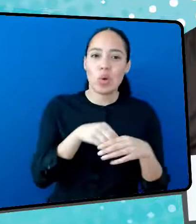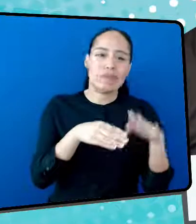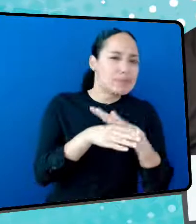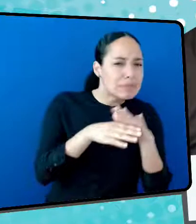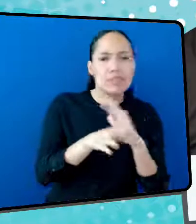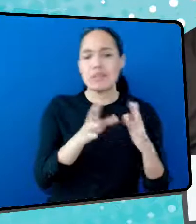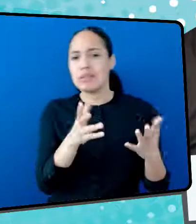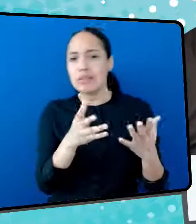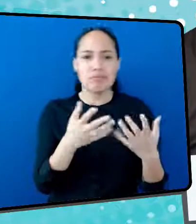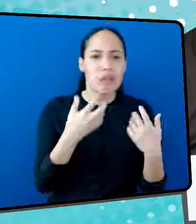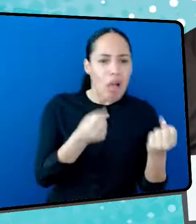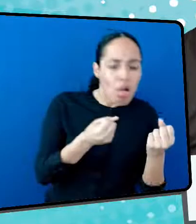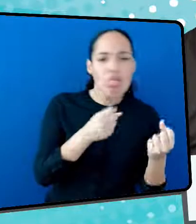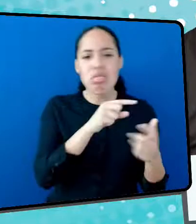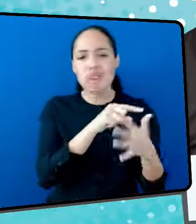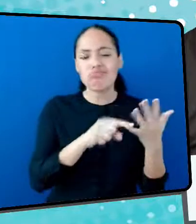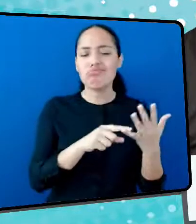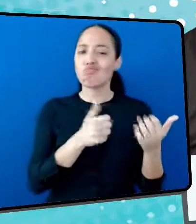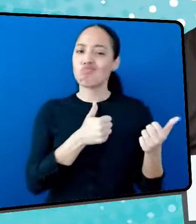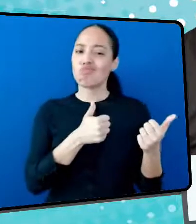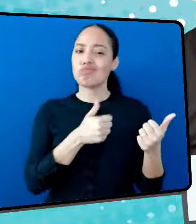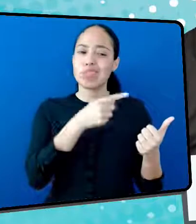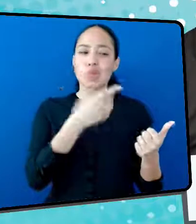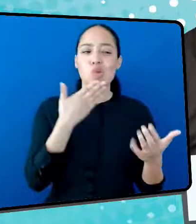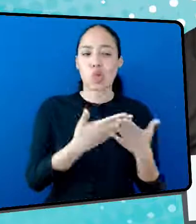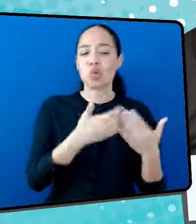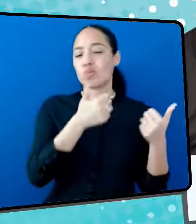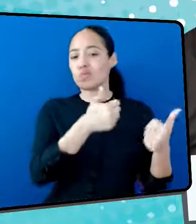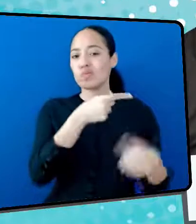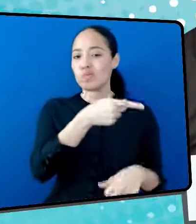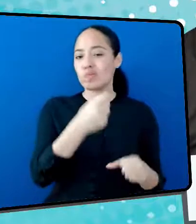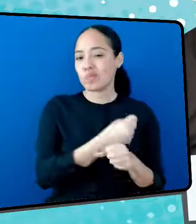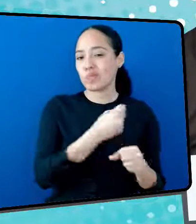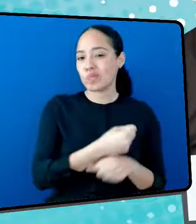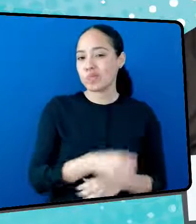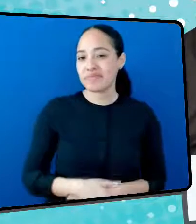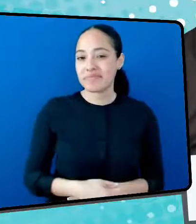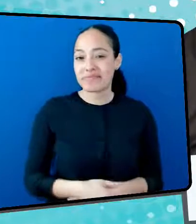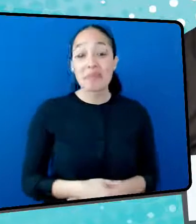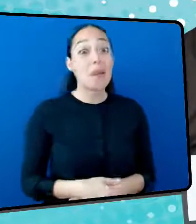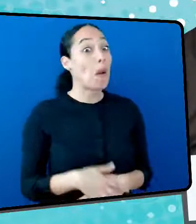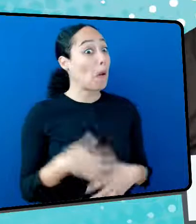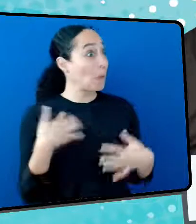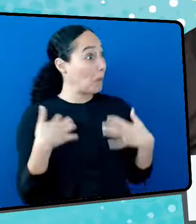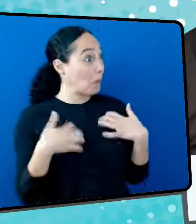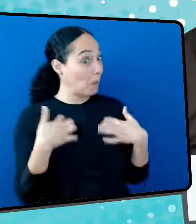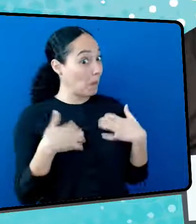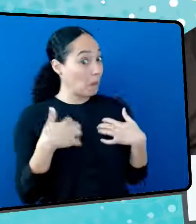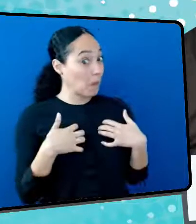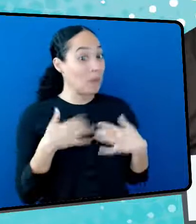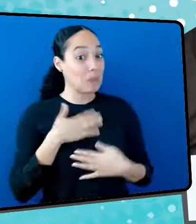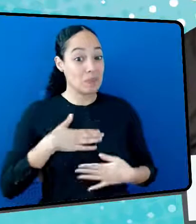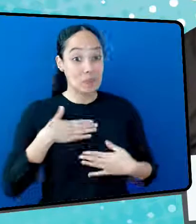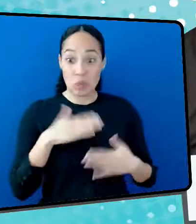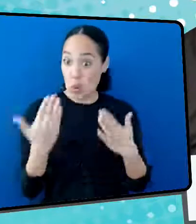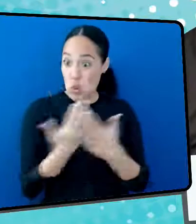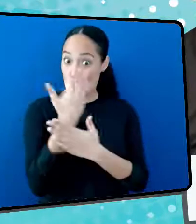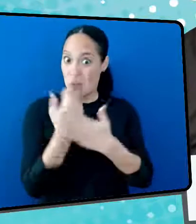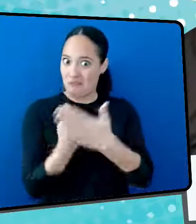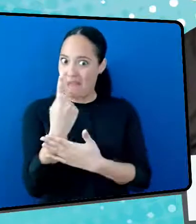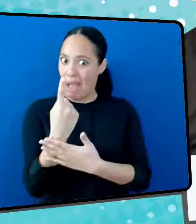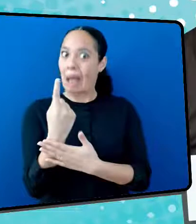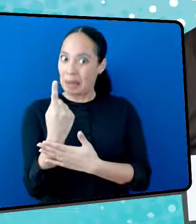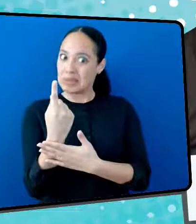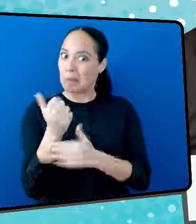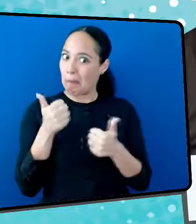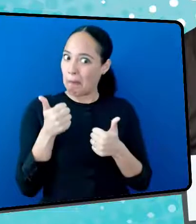a great job. Wonderful. Oh, good stuff. We like that. We always like to hear about new events as well on the show. What area of